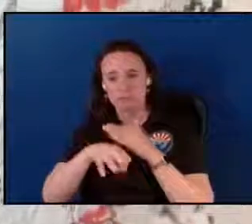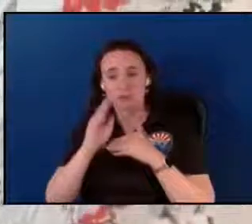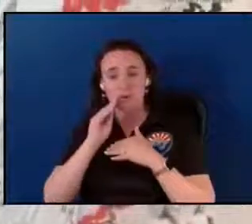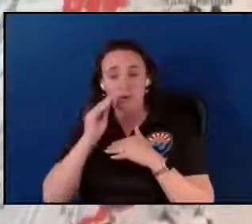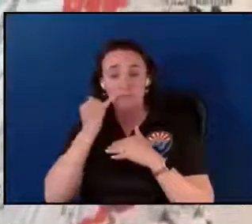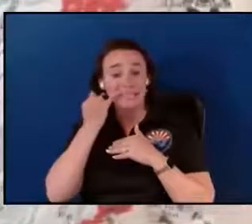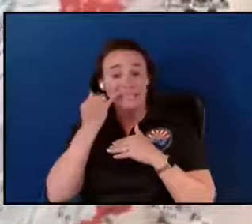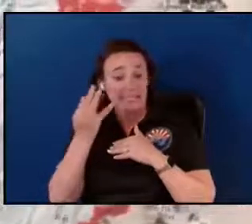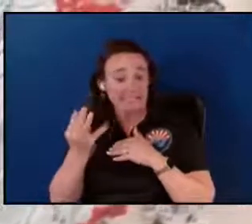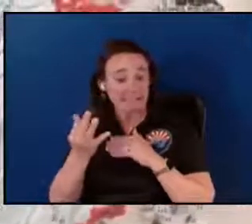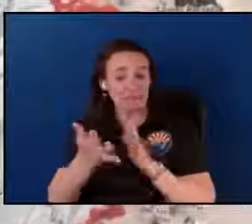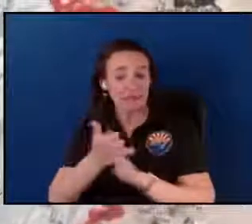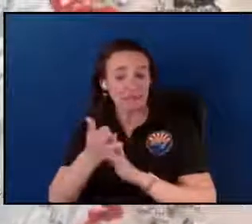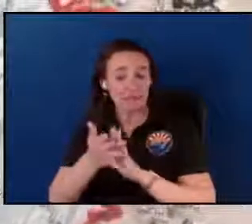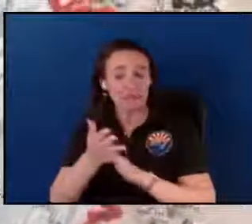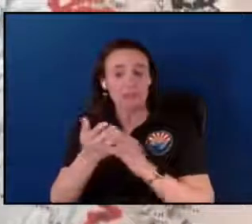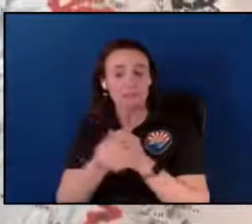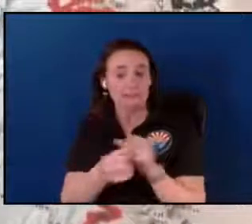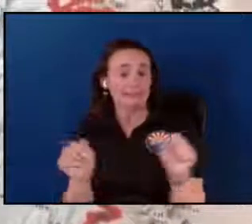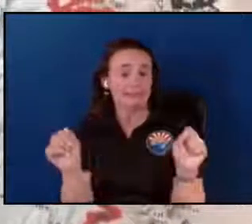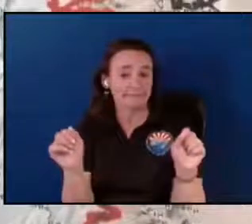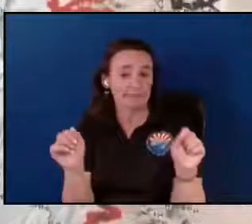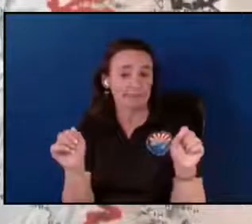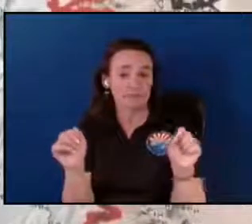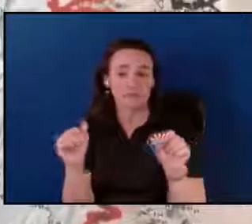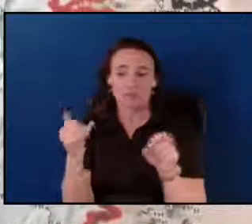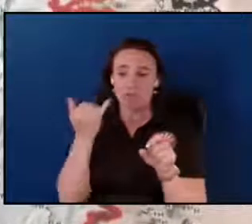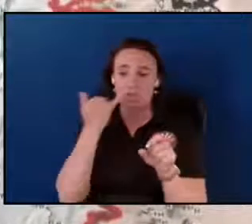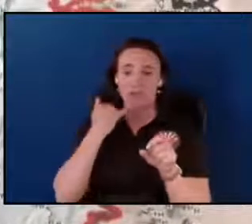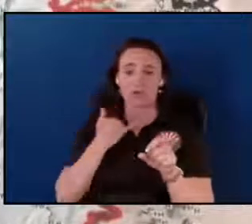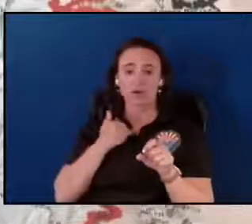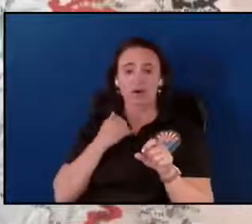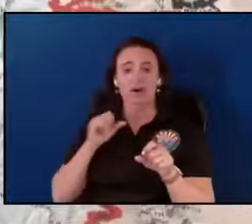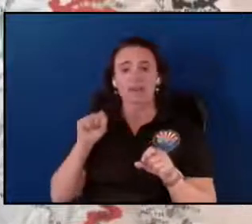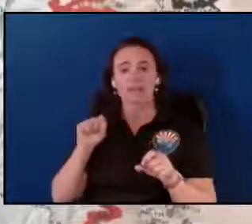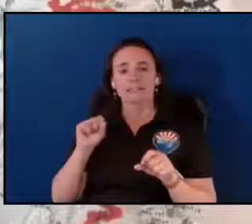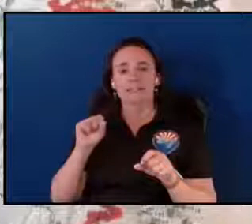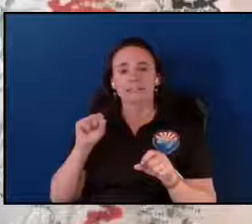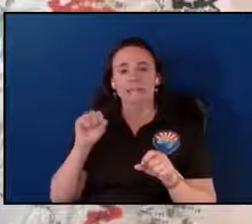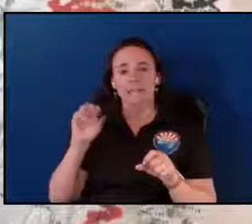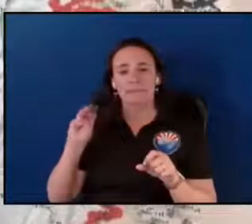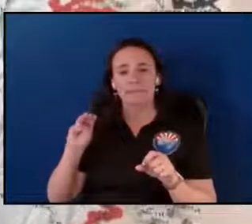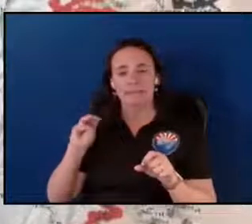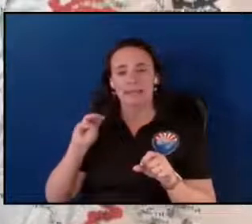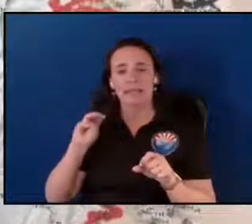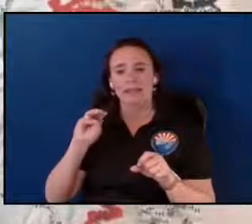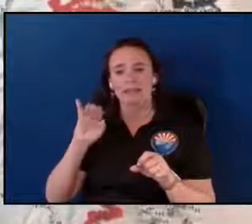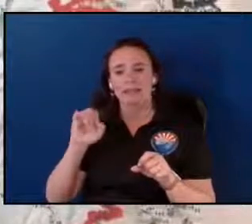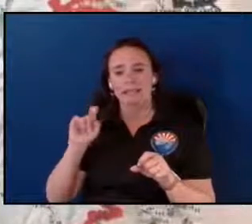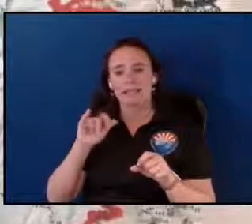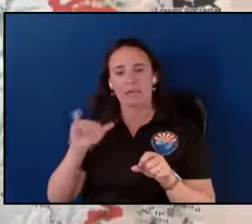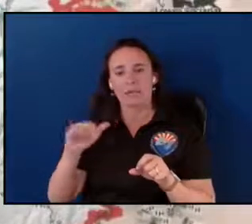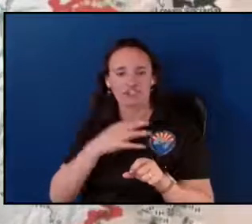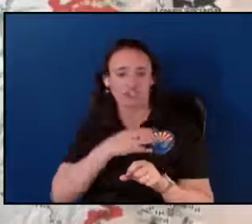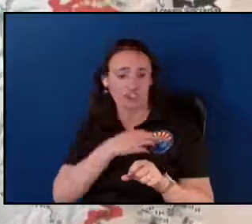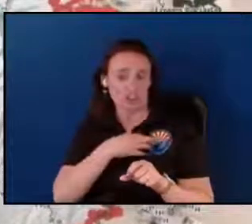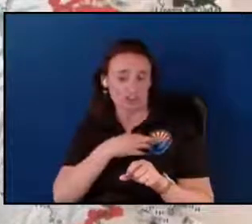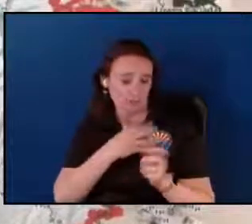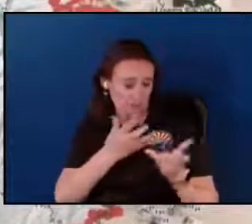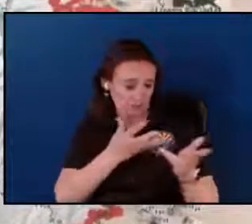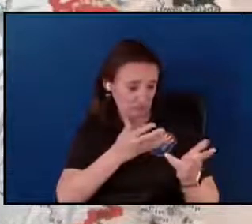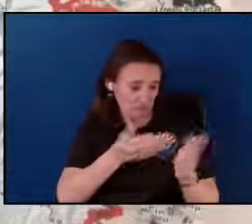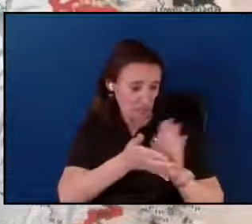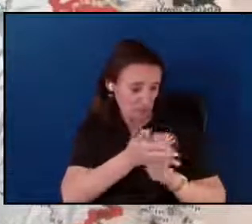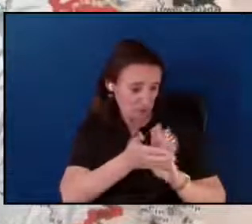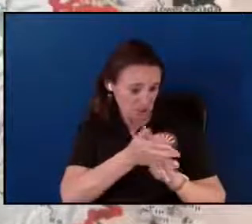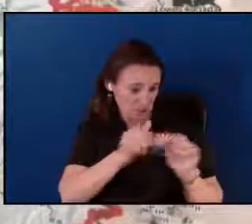so. And you can do that by calling the San Miguel County Sheriff's Office, and then we will work with operations to see if that is something we can or can't do, depending on what's